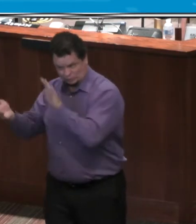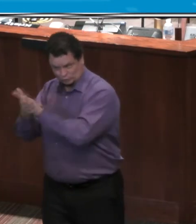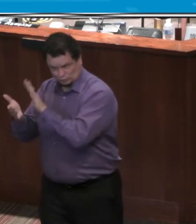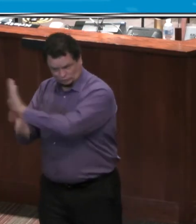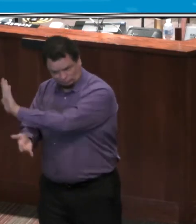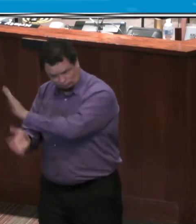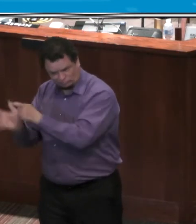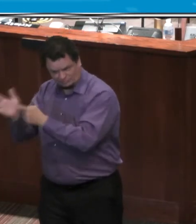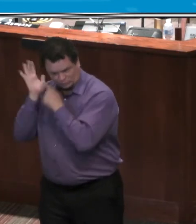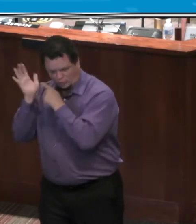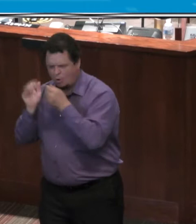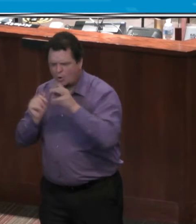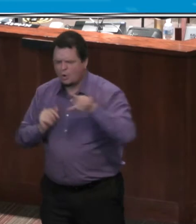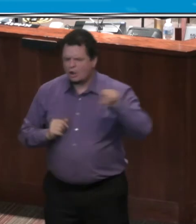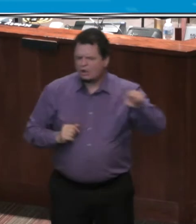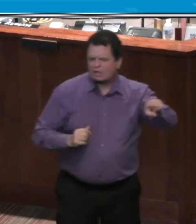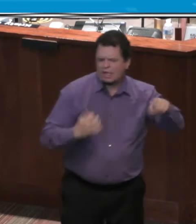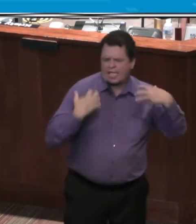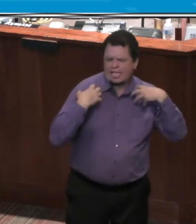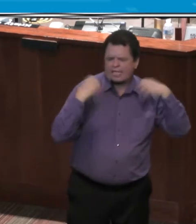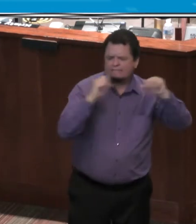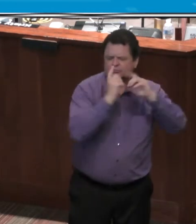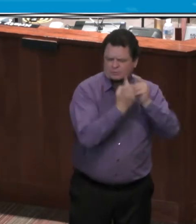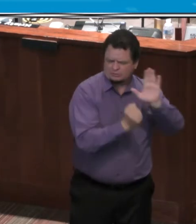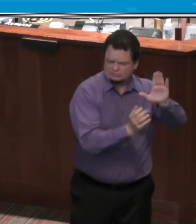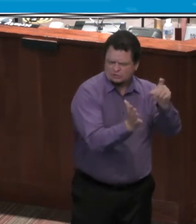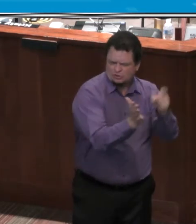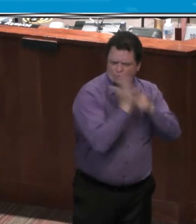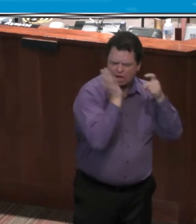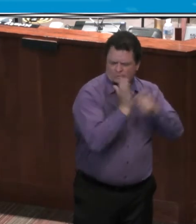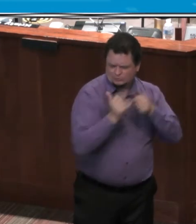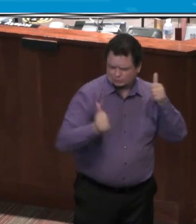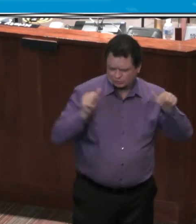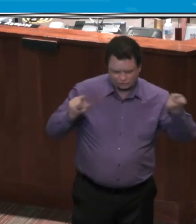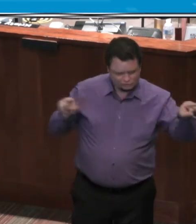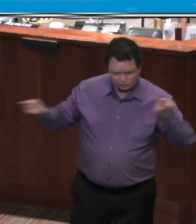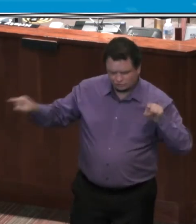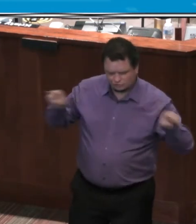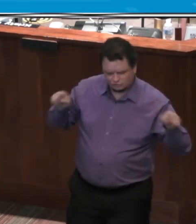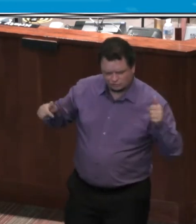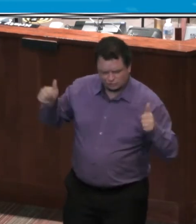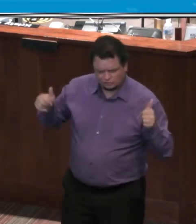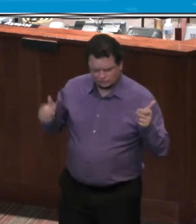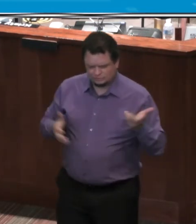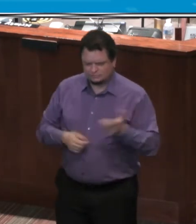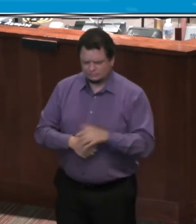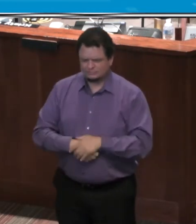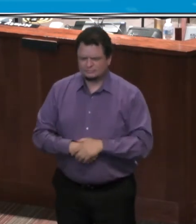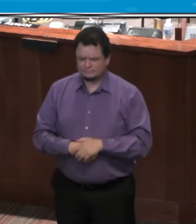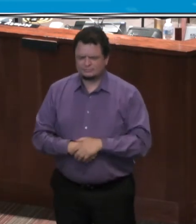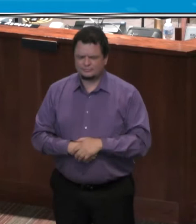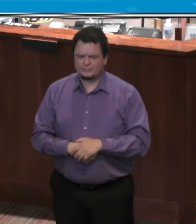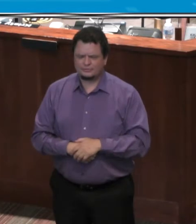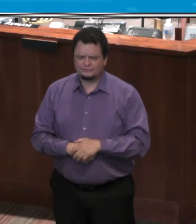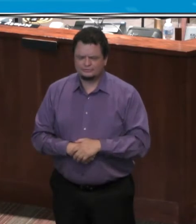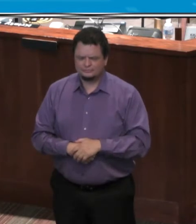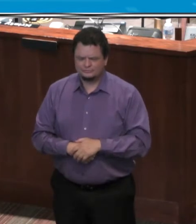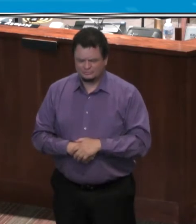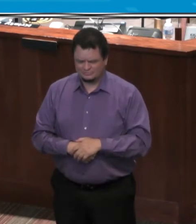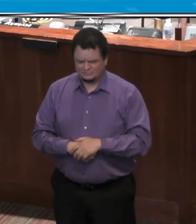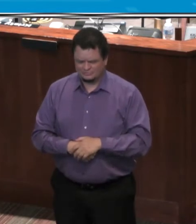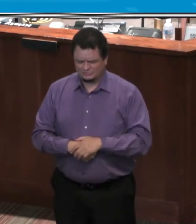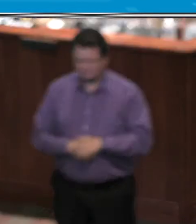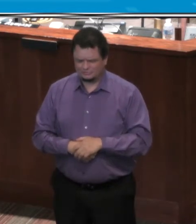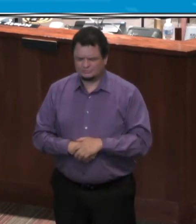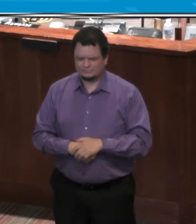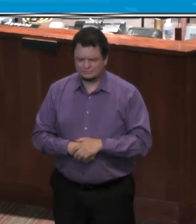that whatever our recommendations to the school districts were be posted, so it's easier for the parents to address that. I believe